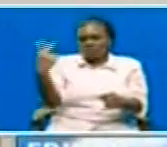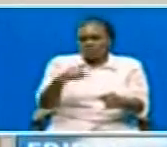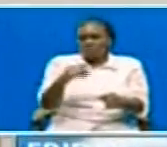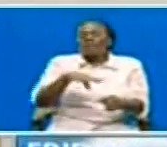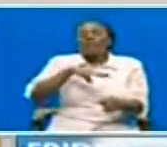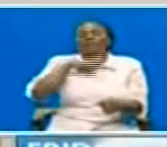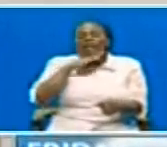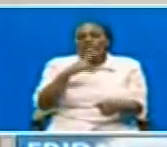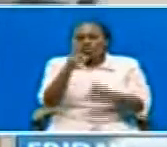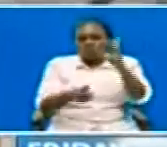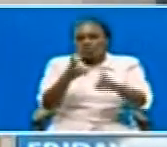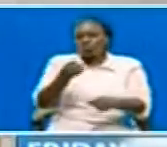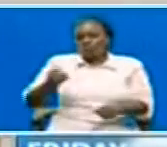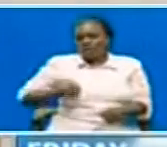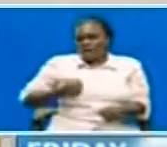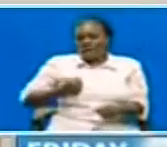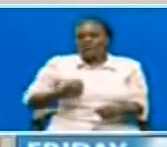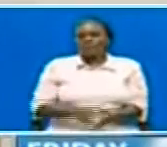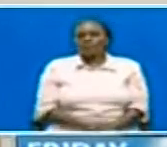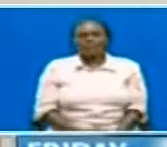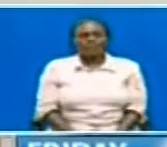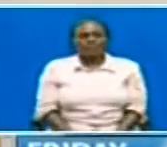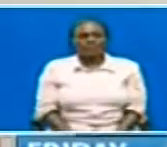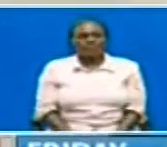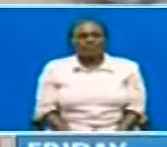of a 22-year-old girl at the hands of the police.